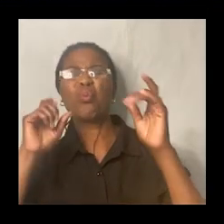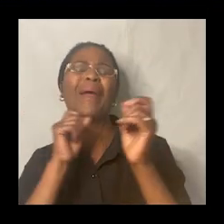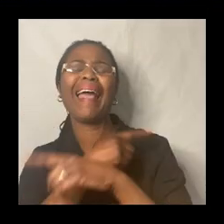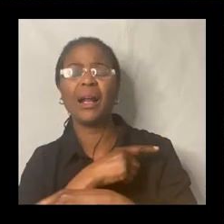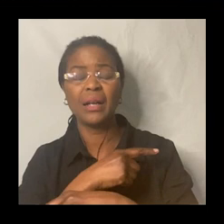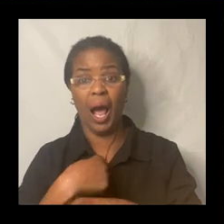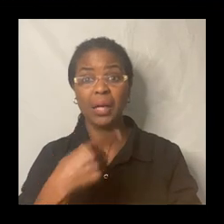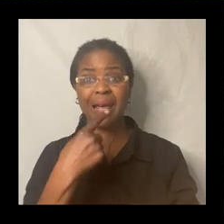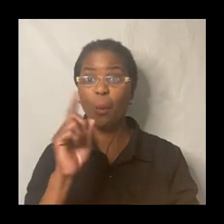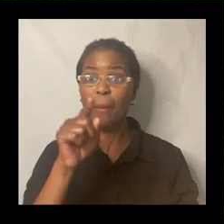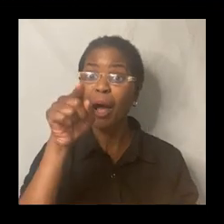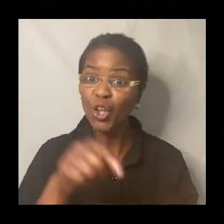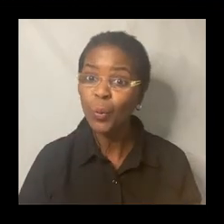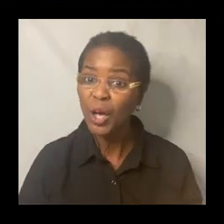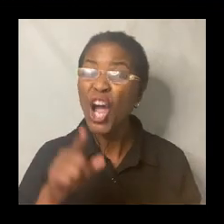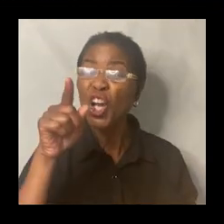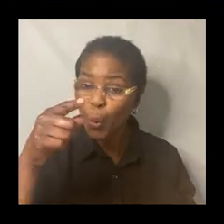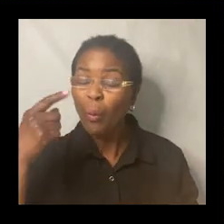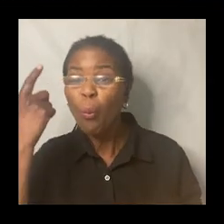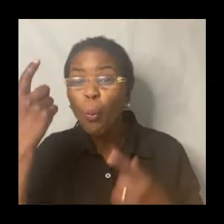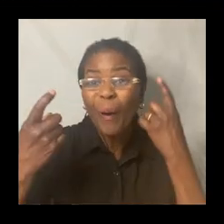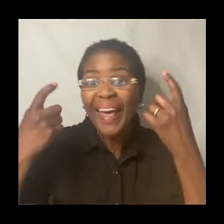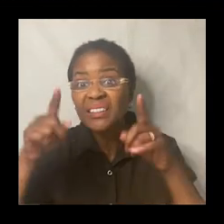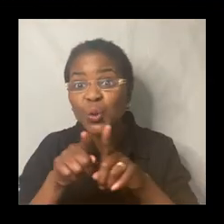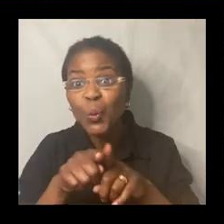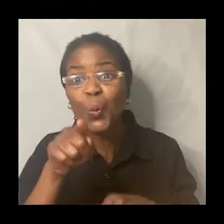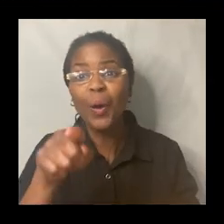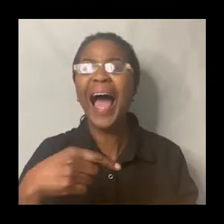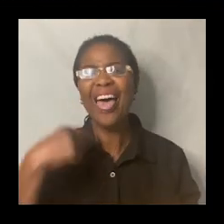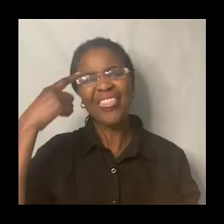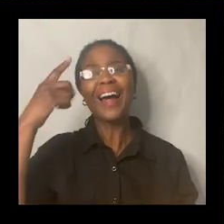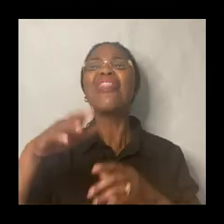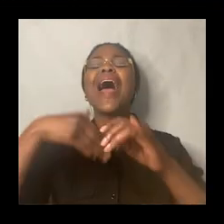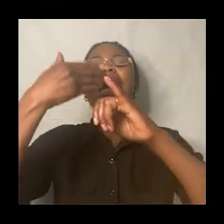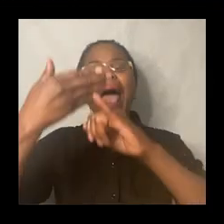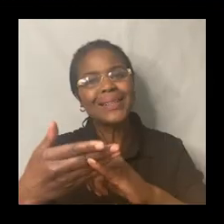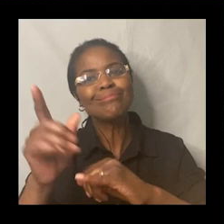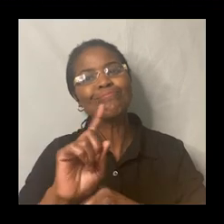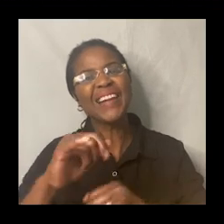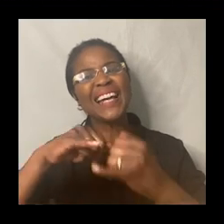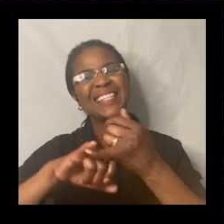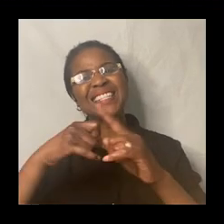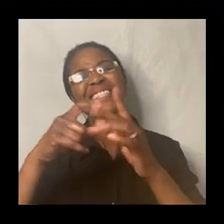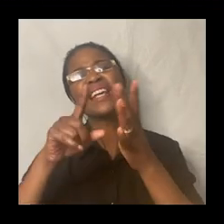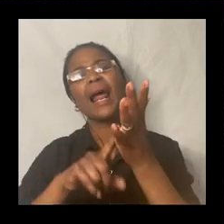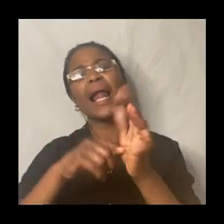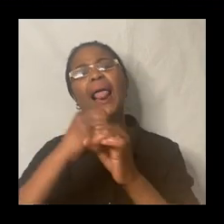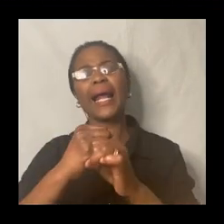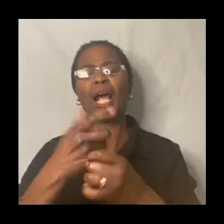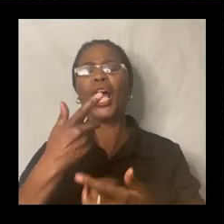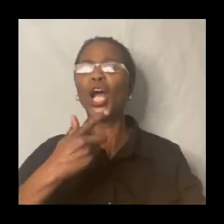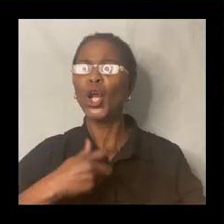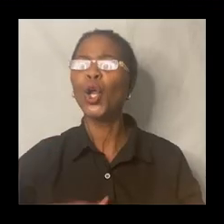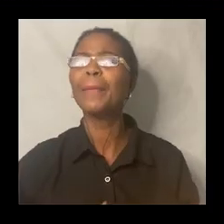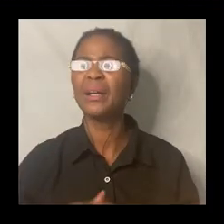you weird? Aren't you just as weird in your own way? And I think in the end, Skellig is human. He can be